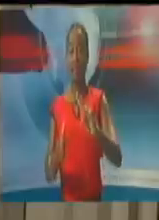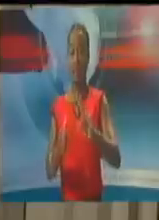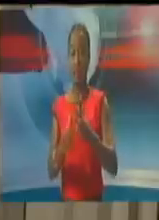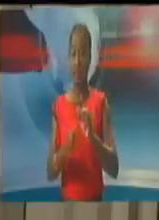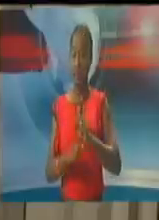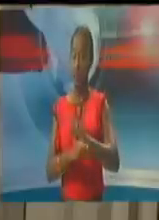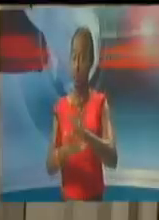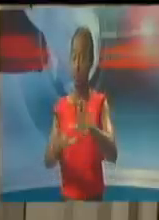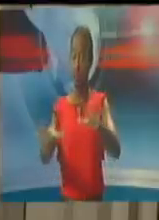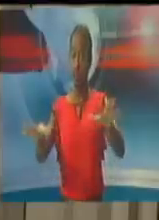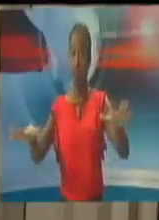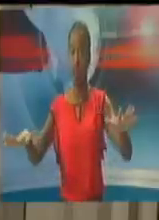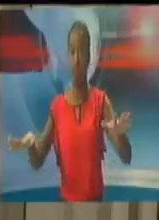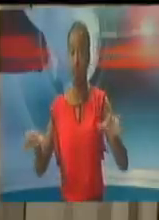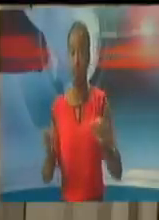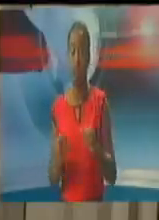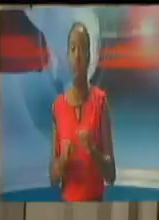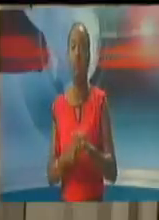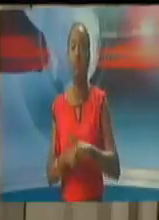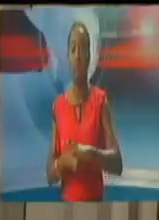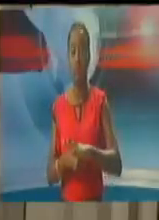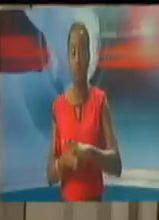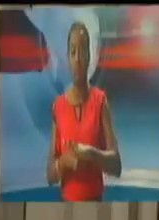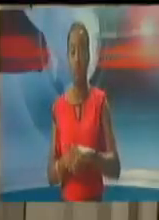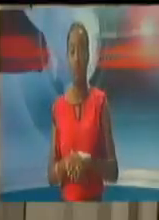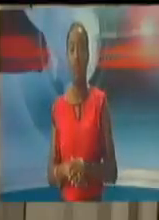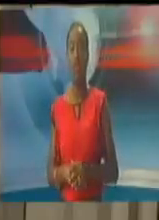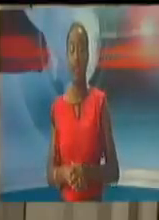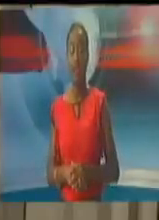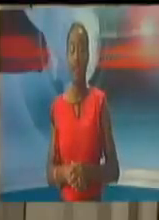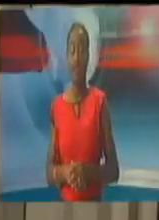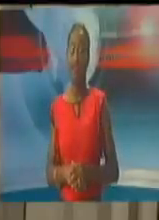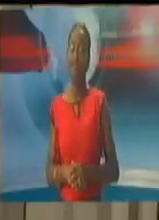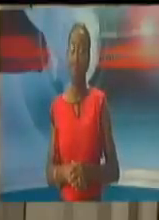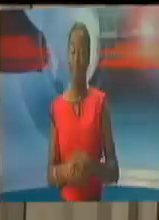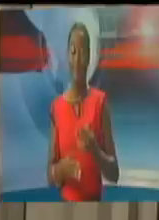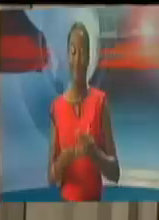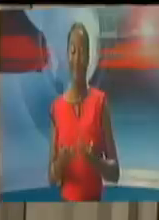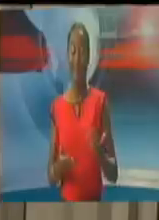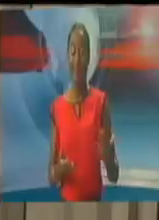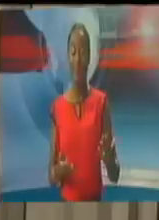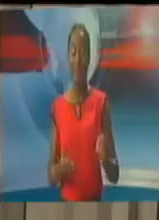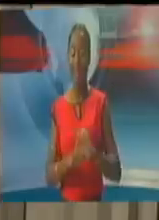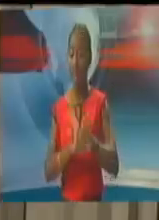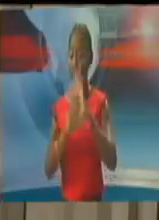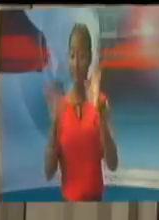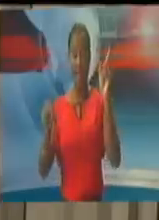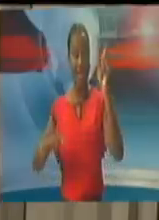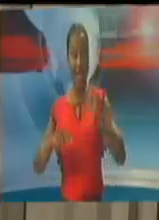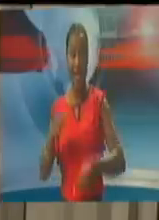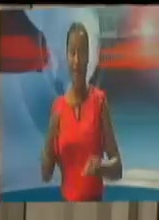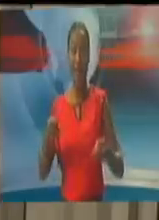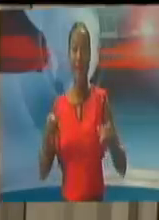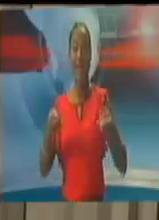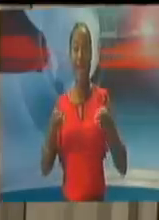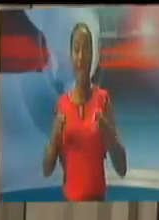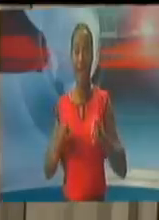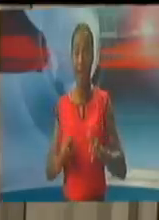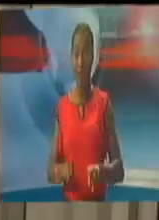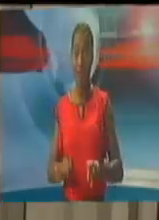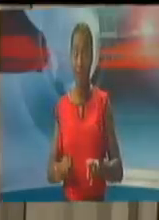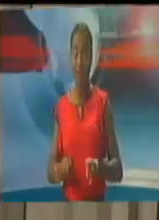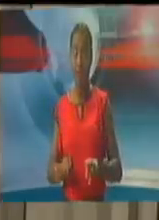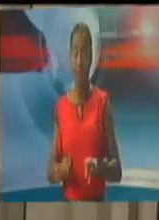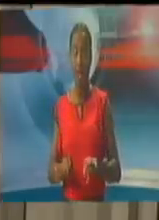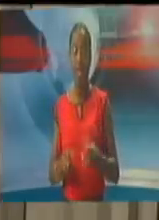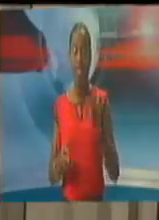virus into Trinidad and Tobago. That is something we are very clear at the government level. We cannot allow to happen. And we're doing everything we